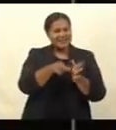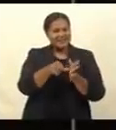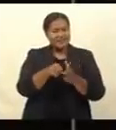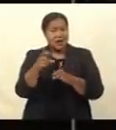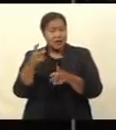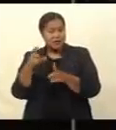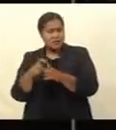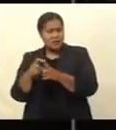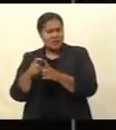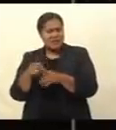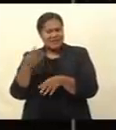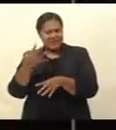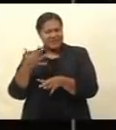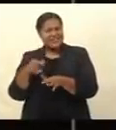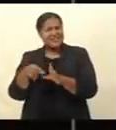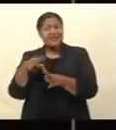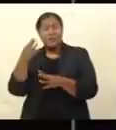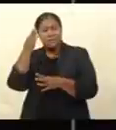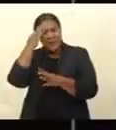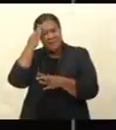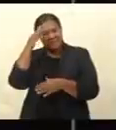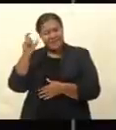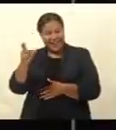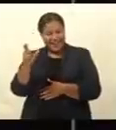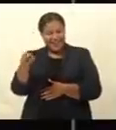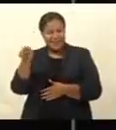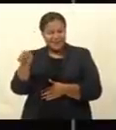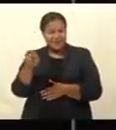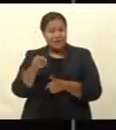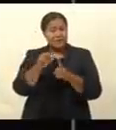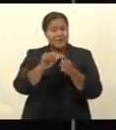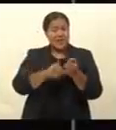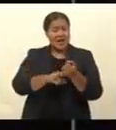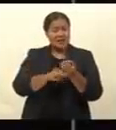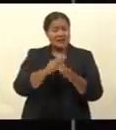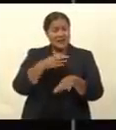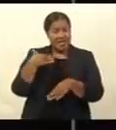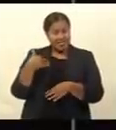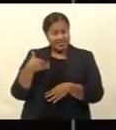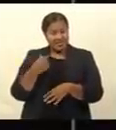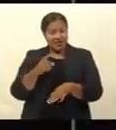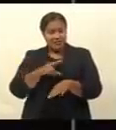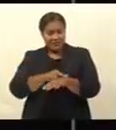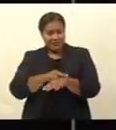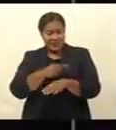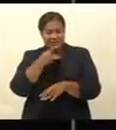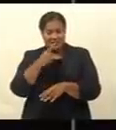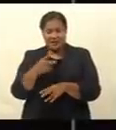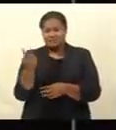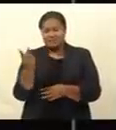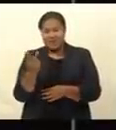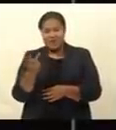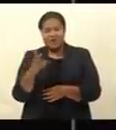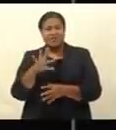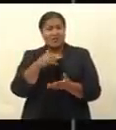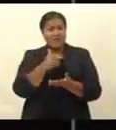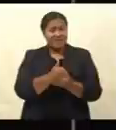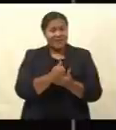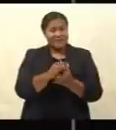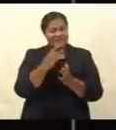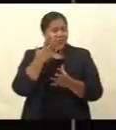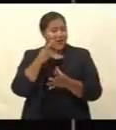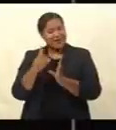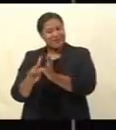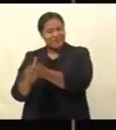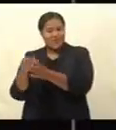15-year-old daughters of the mother from Cunningham. Permanent Secretary for Health, Dr. James Fong, says both cases were confirmed in